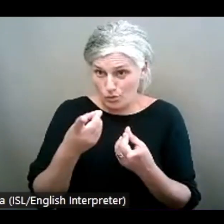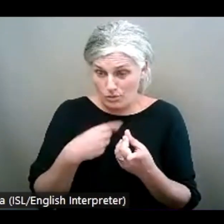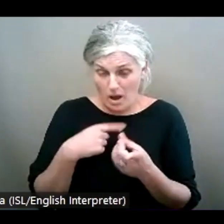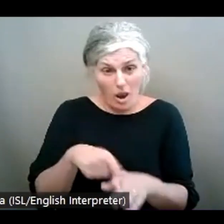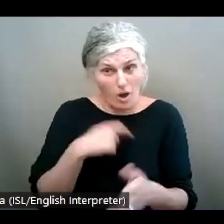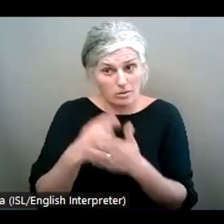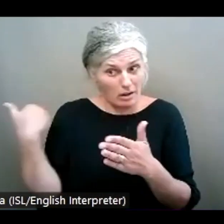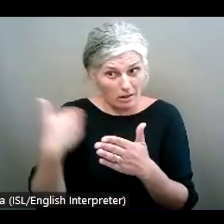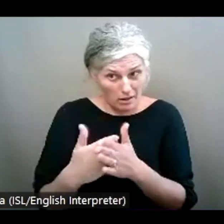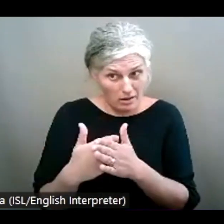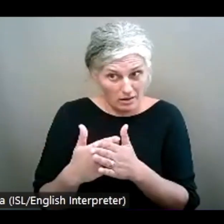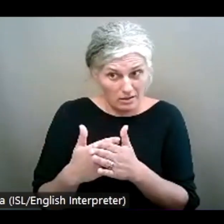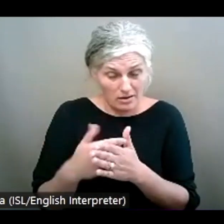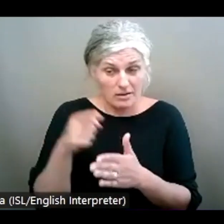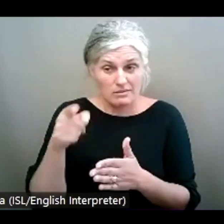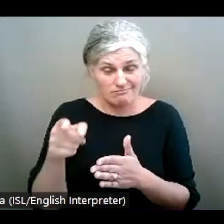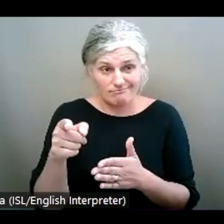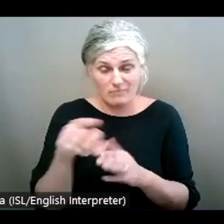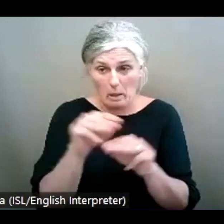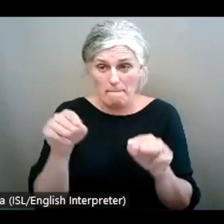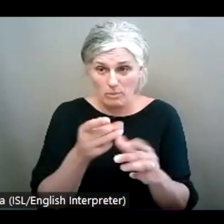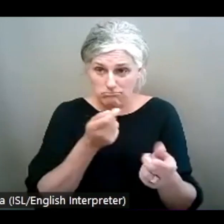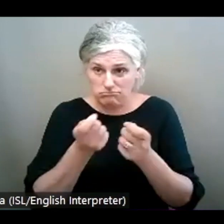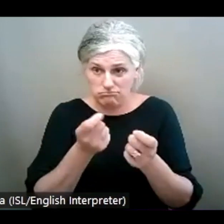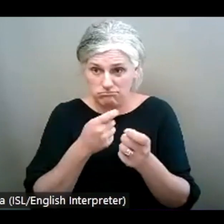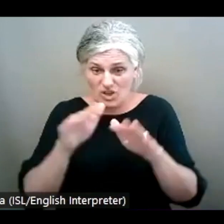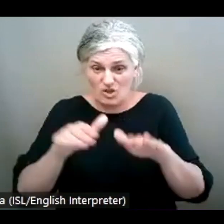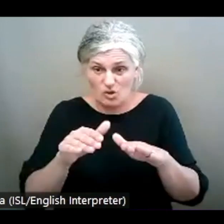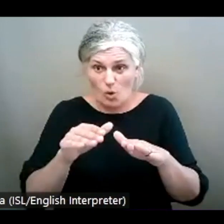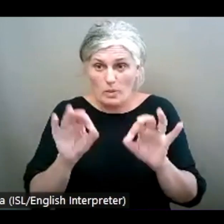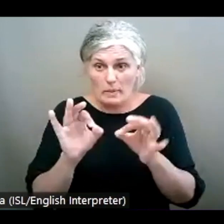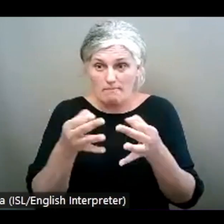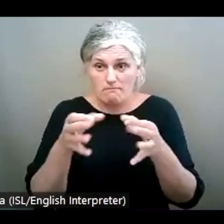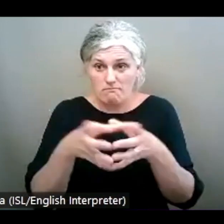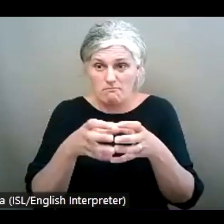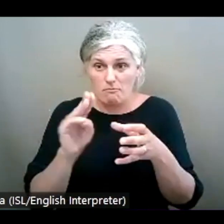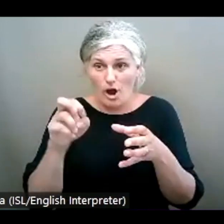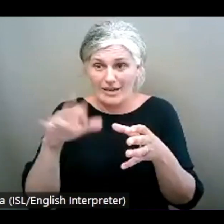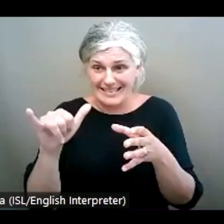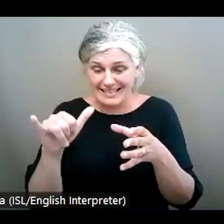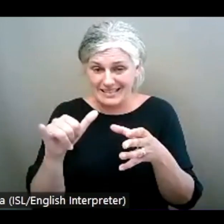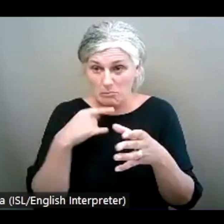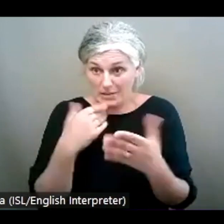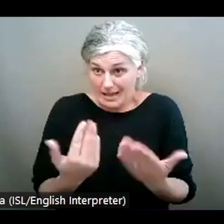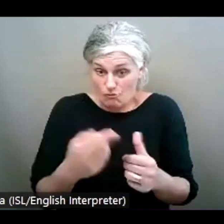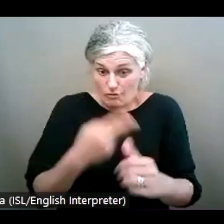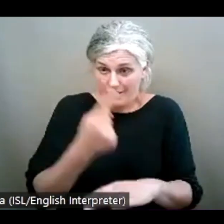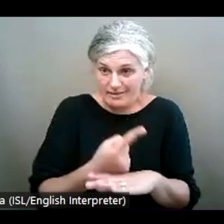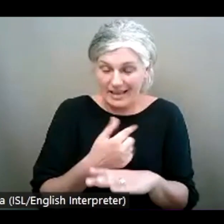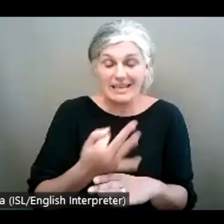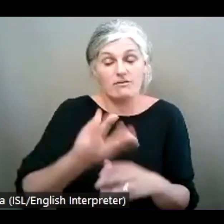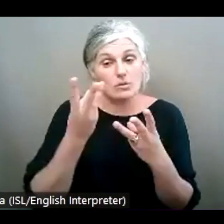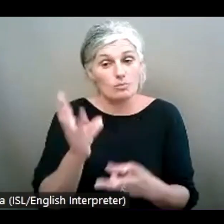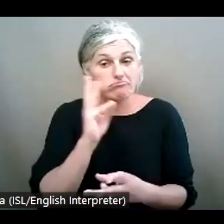enough. I mean, they were slow to the party, fucking really slow to the party. So they're here now. So if they want